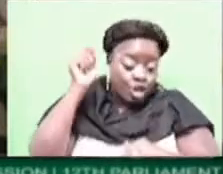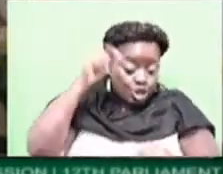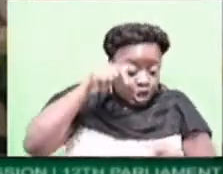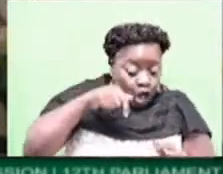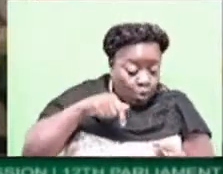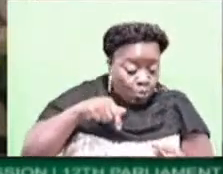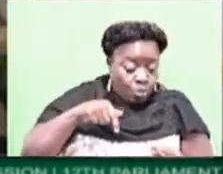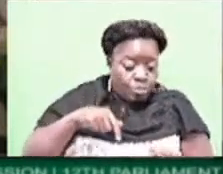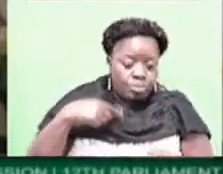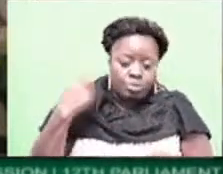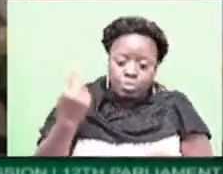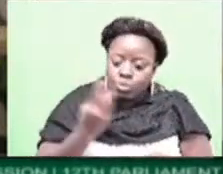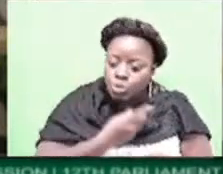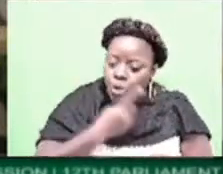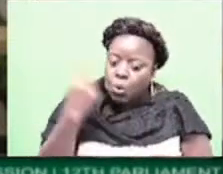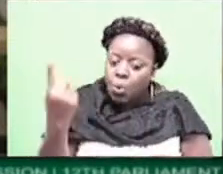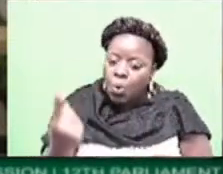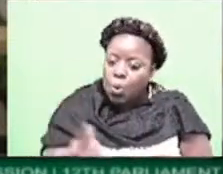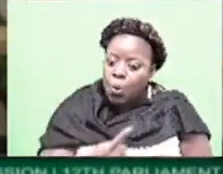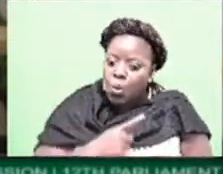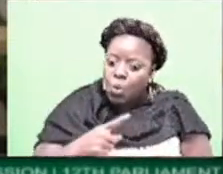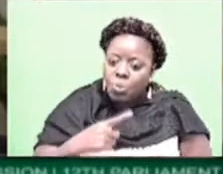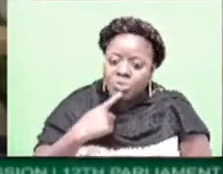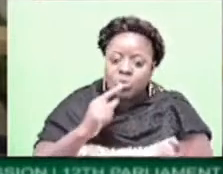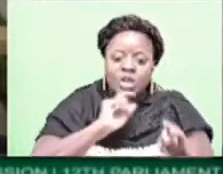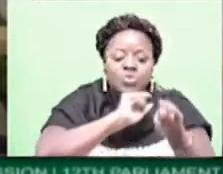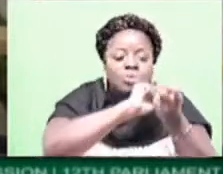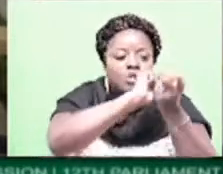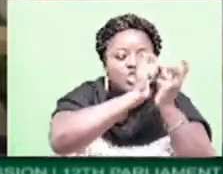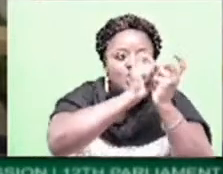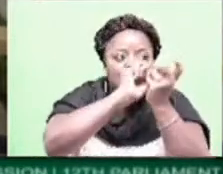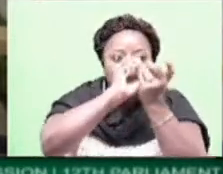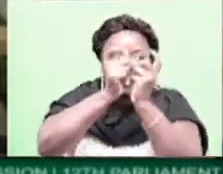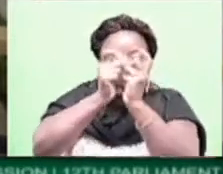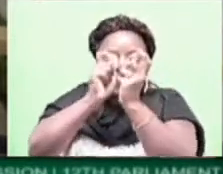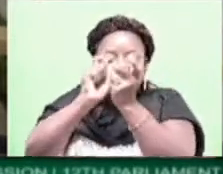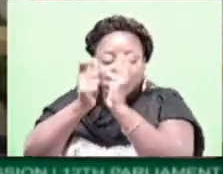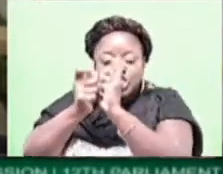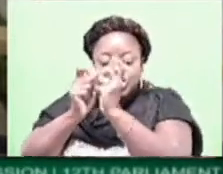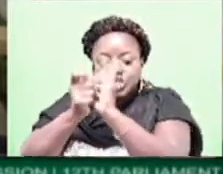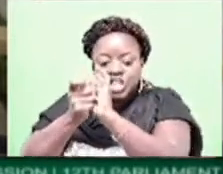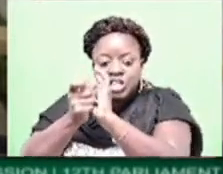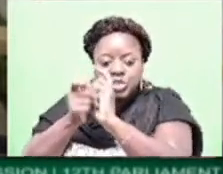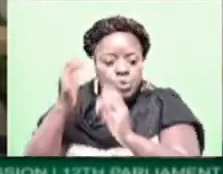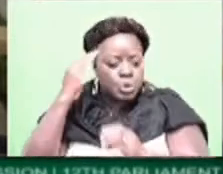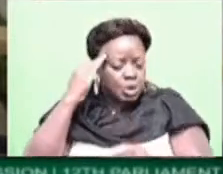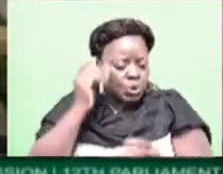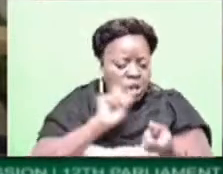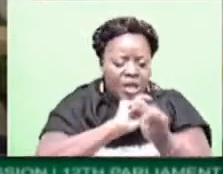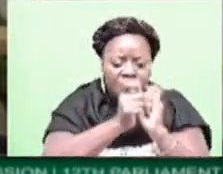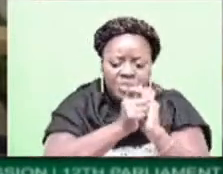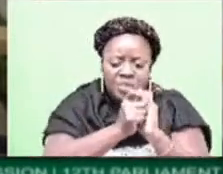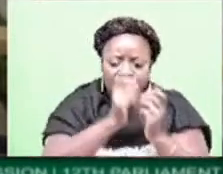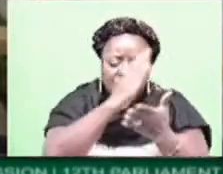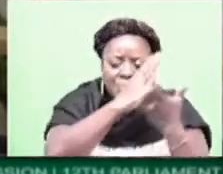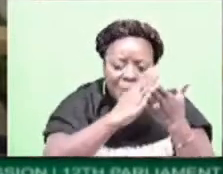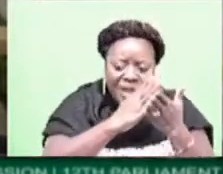always told that this virus will be mutating. We were always told that there were different strains of the virus, and